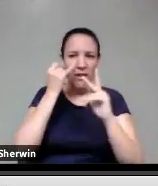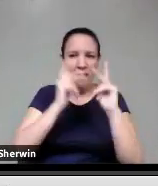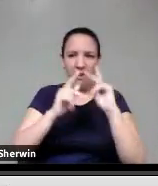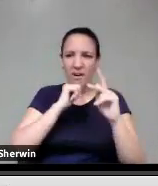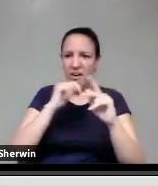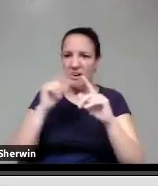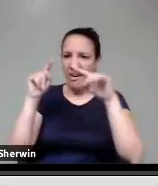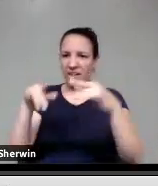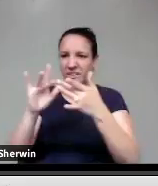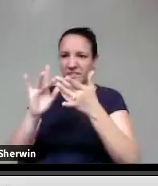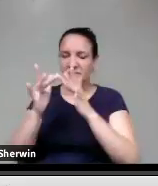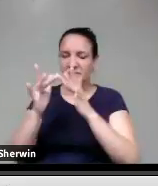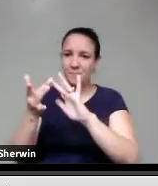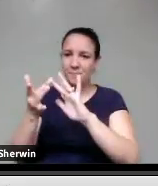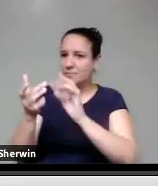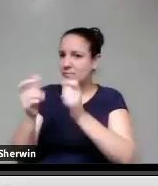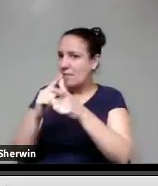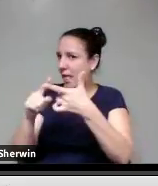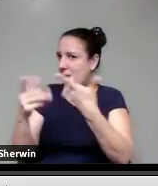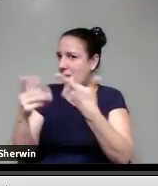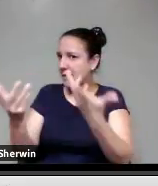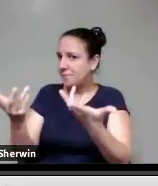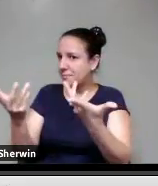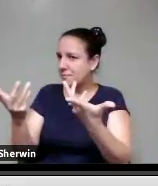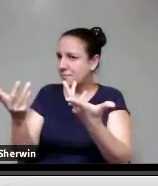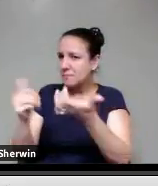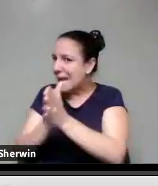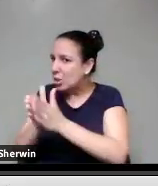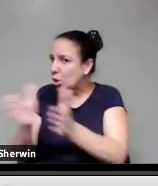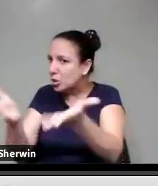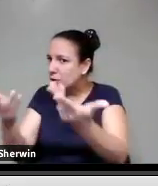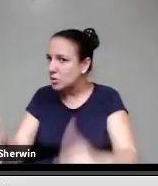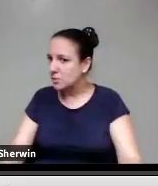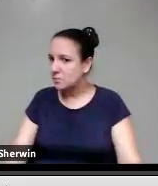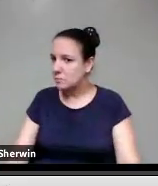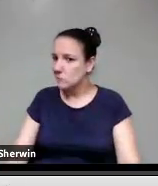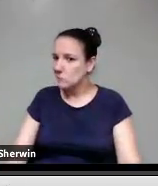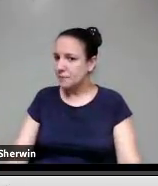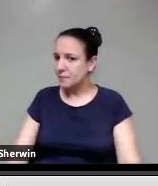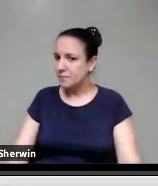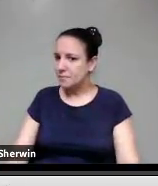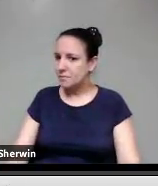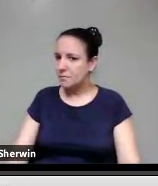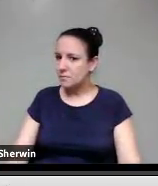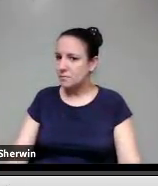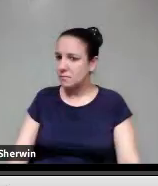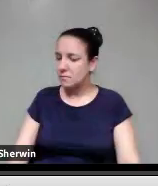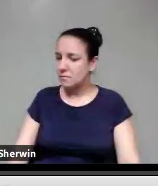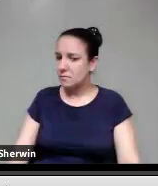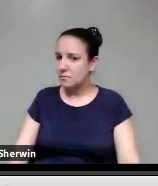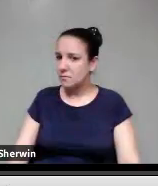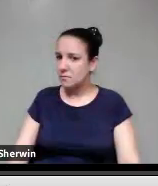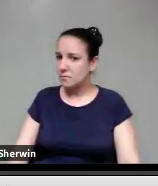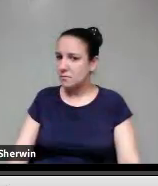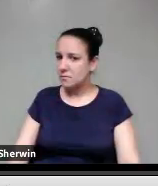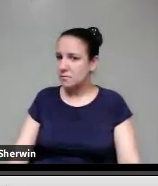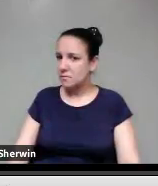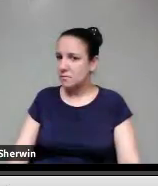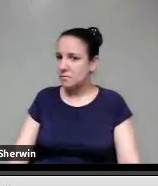normally in that space? And as Jamie said, you want to listen to complaints too, because complaints will tell you sometimes as much as